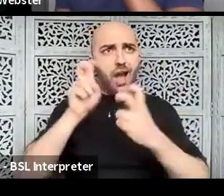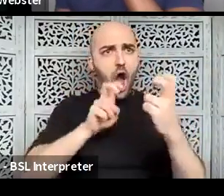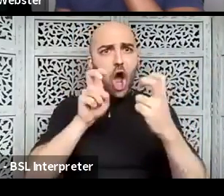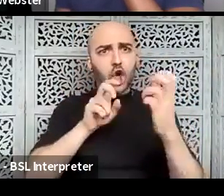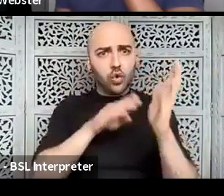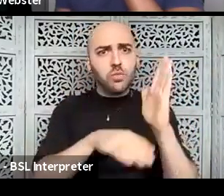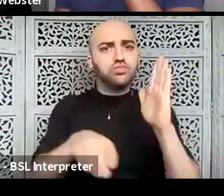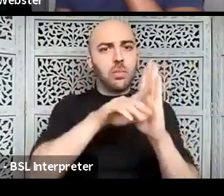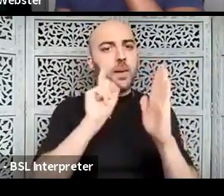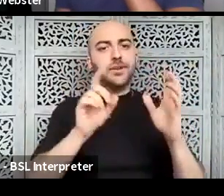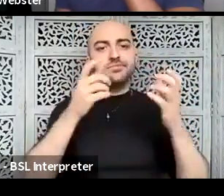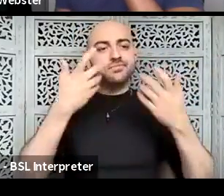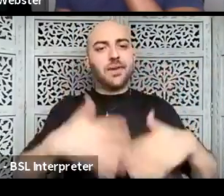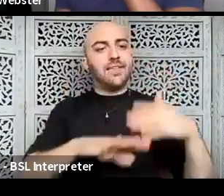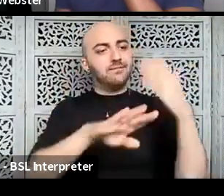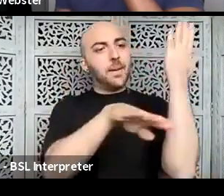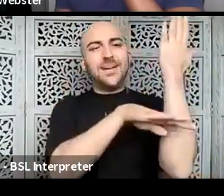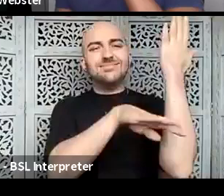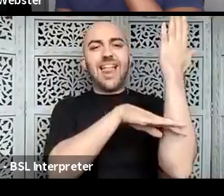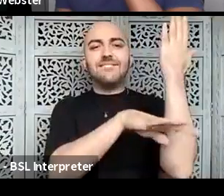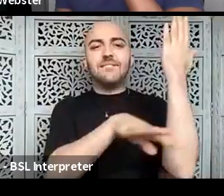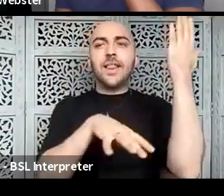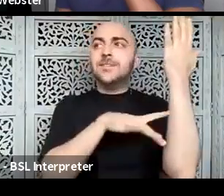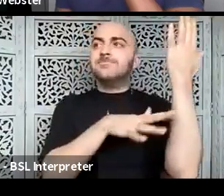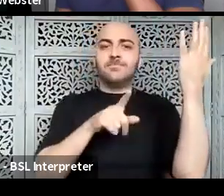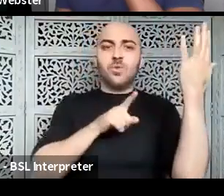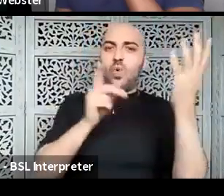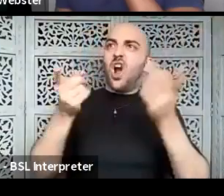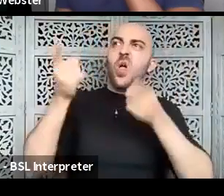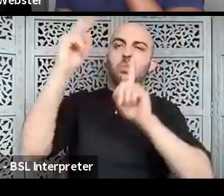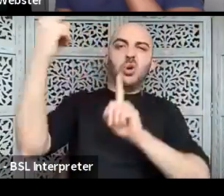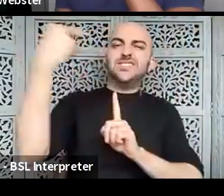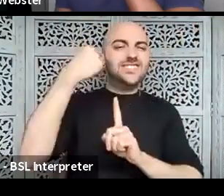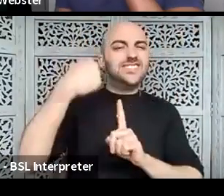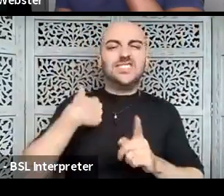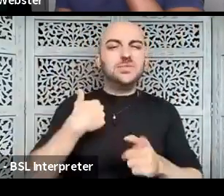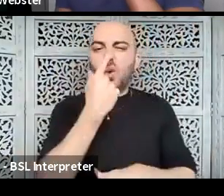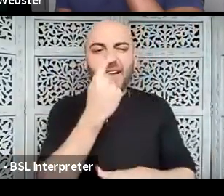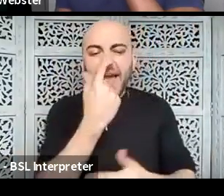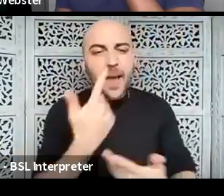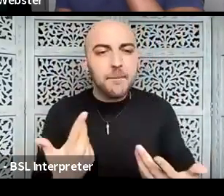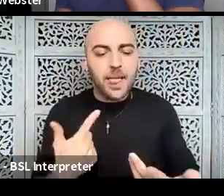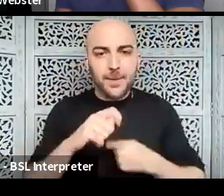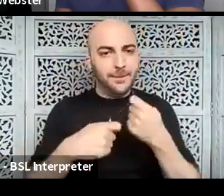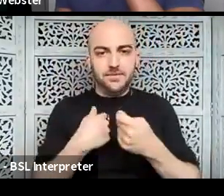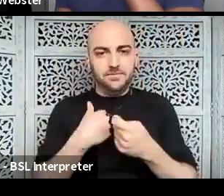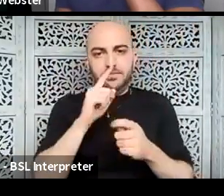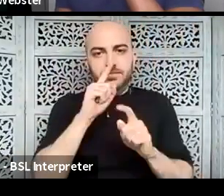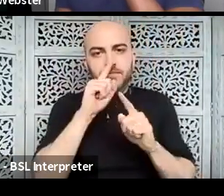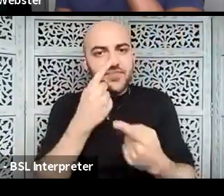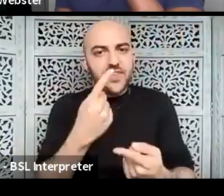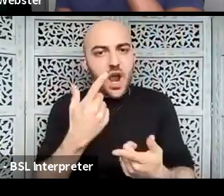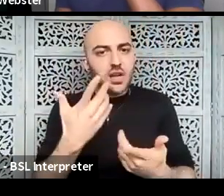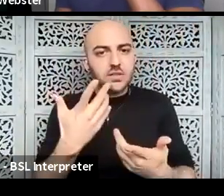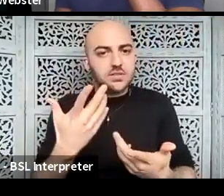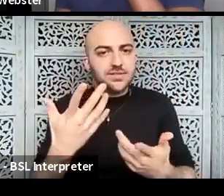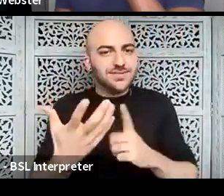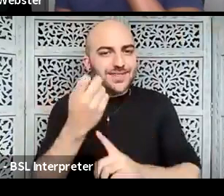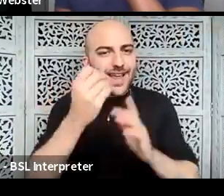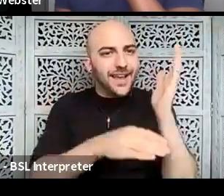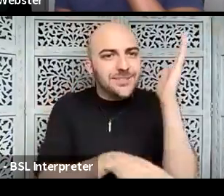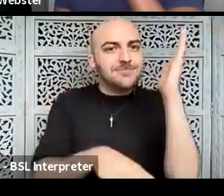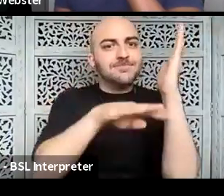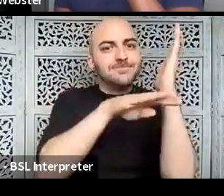they are like, oh, well, my boss doesn't see me being capable of that, so I can't take that step up. It's